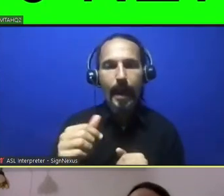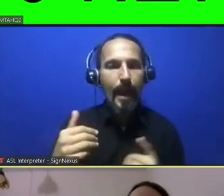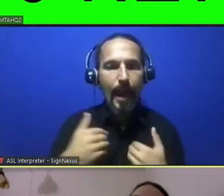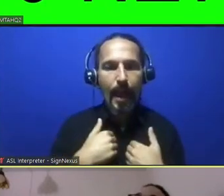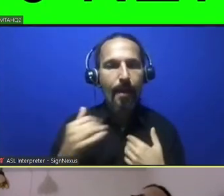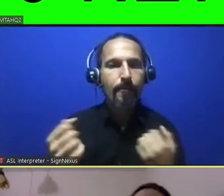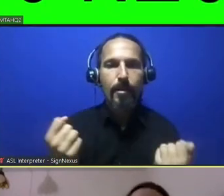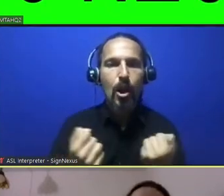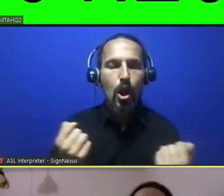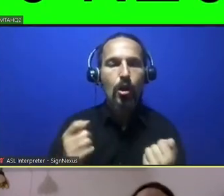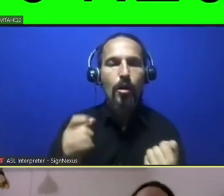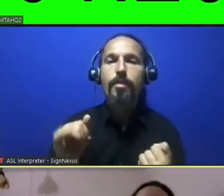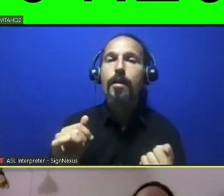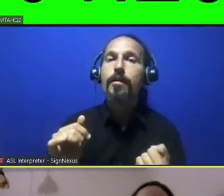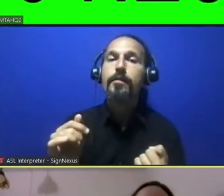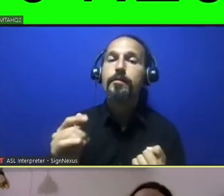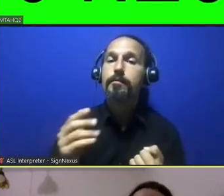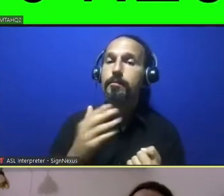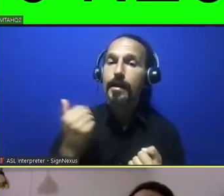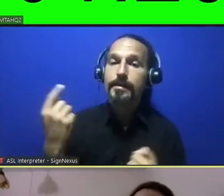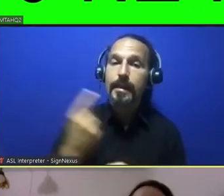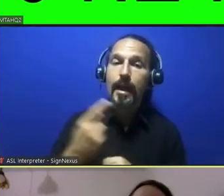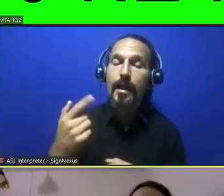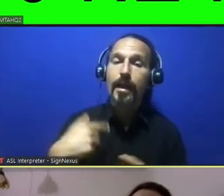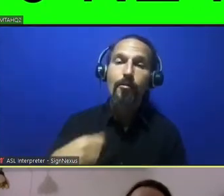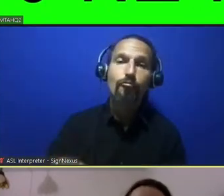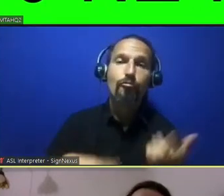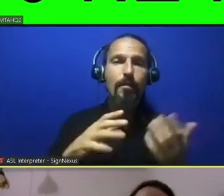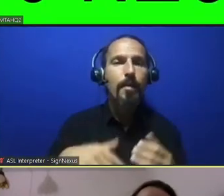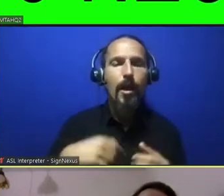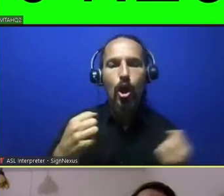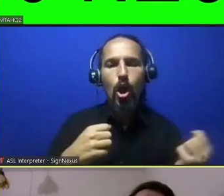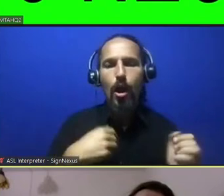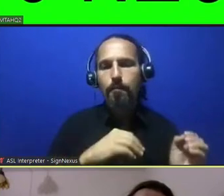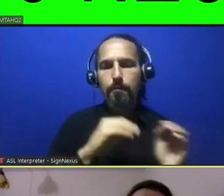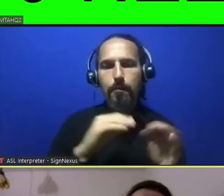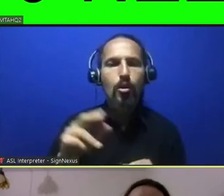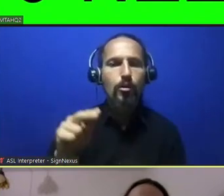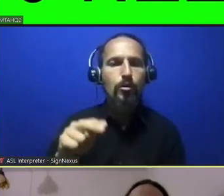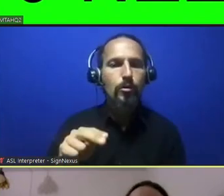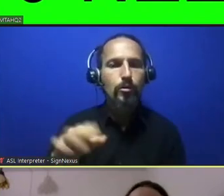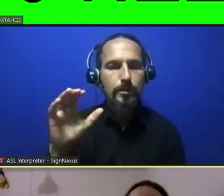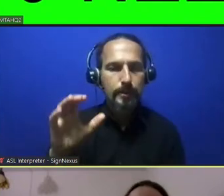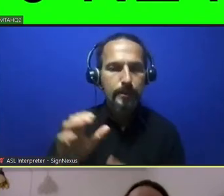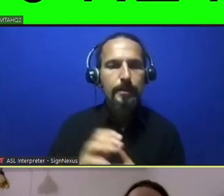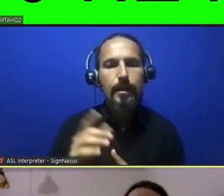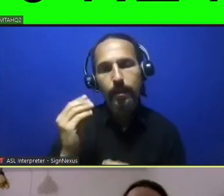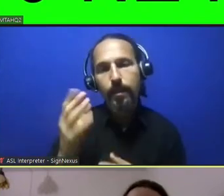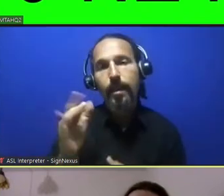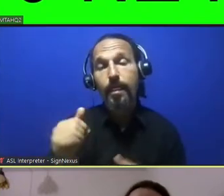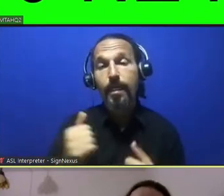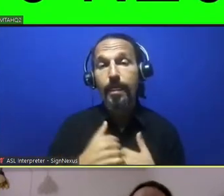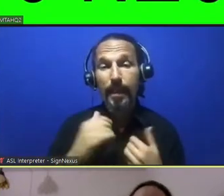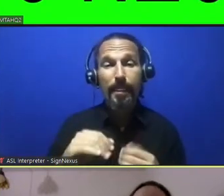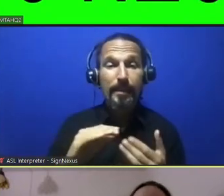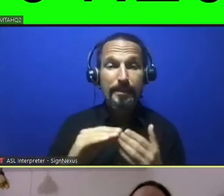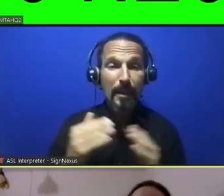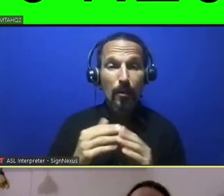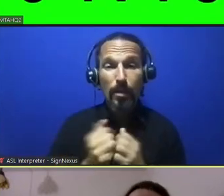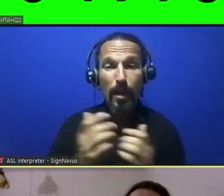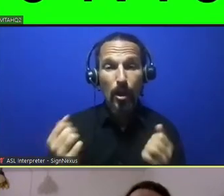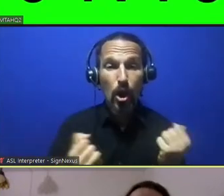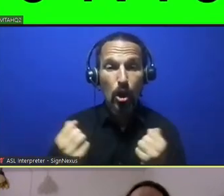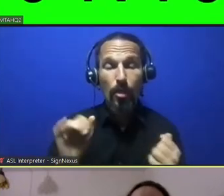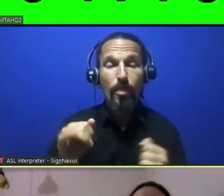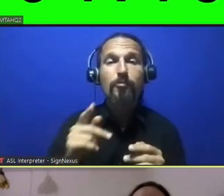a car the best day of my life was being able to get rid of a car because i moved here to new york city being able to live in this city without a car is a